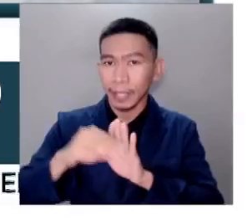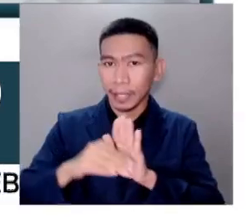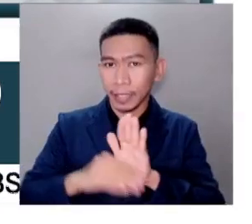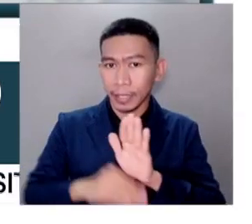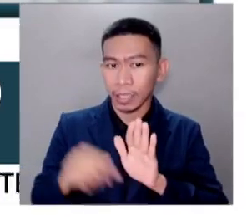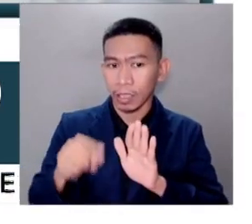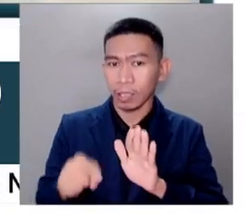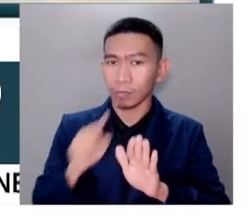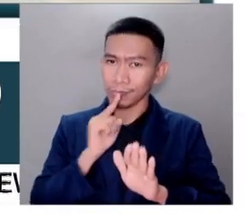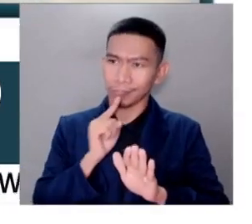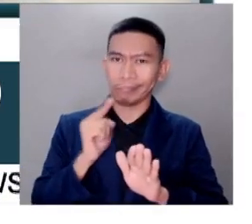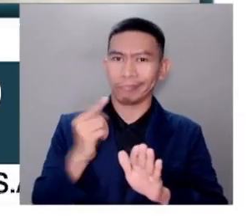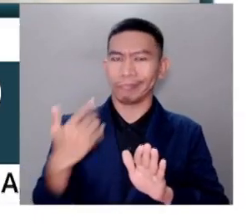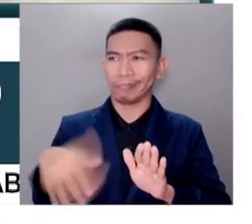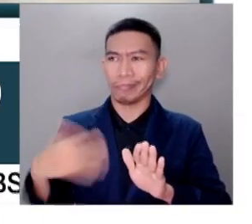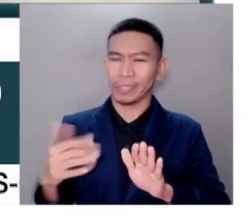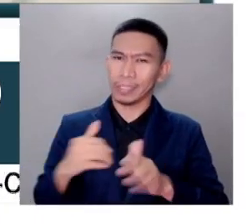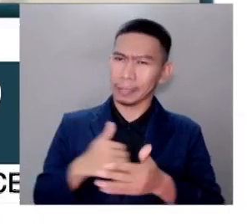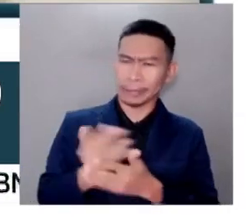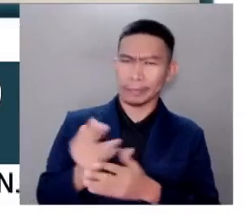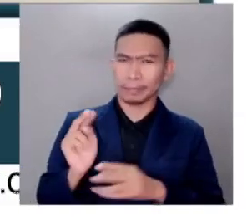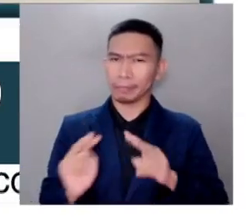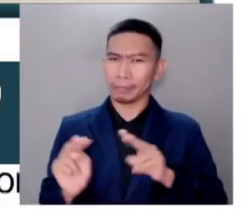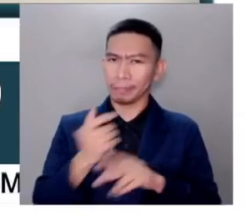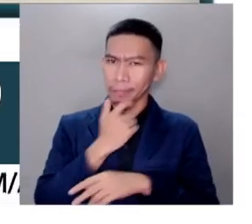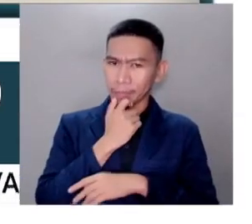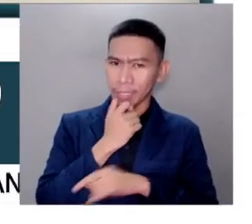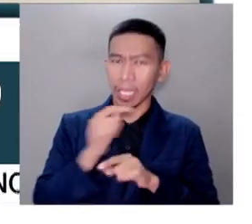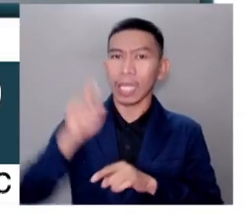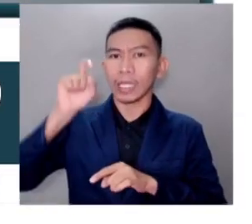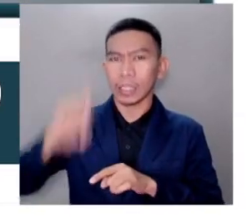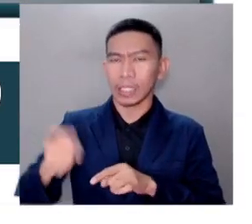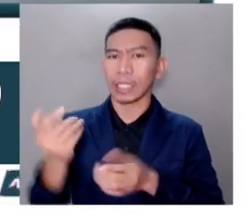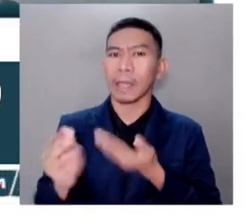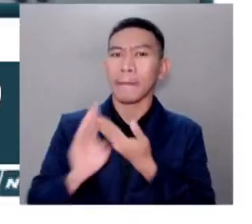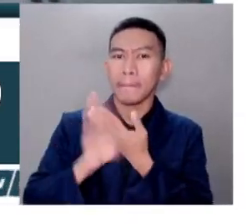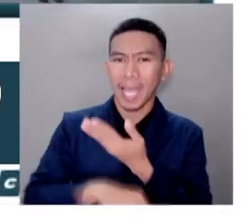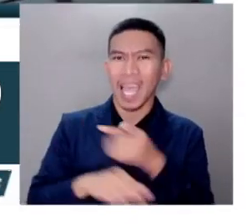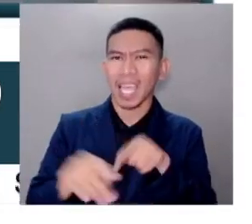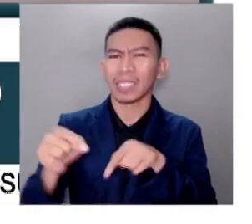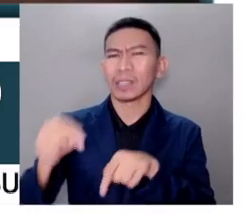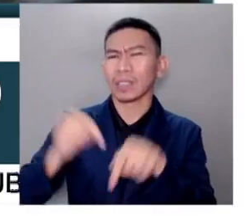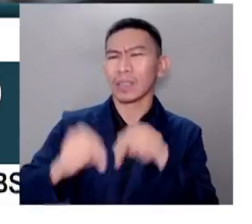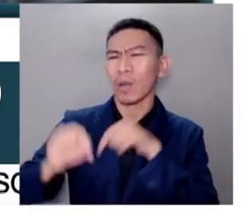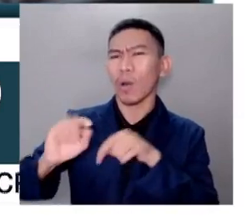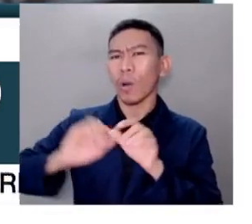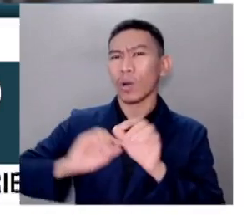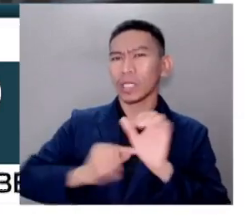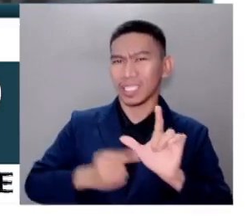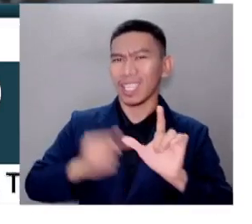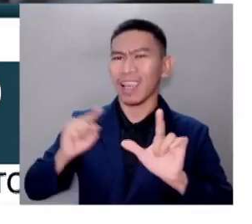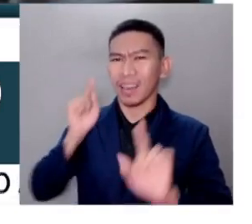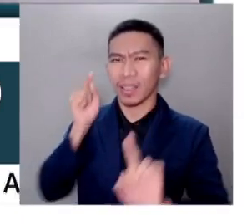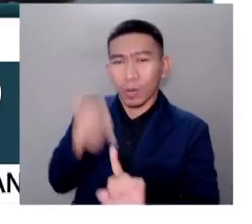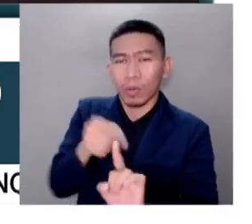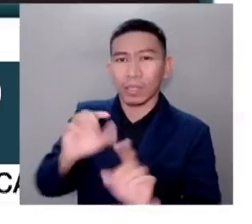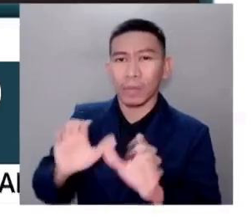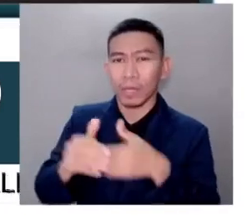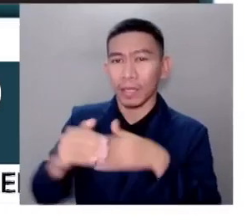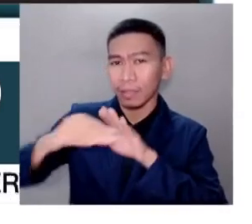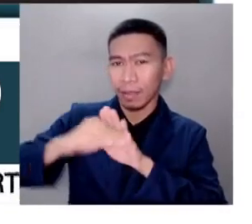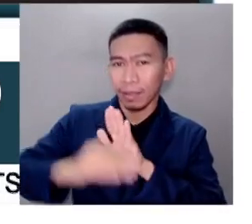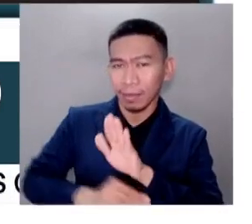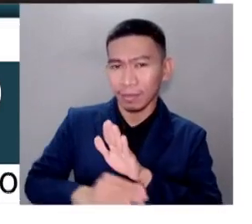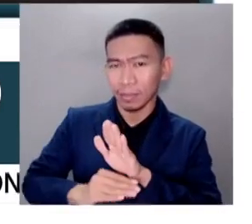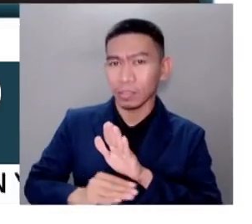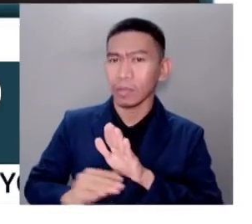very controversial in this election, and it does need to be returned to its original constitutional intention, which was to